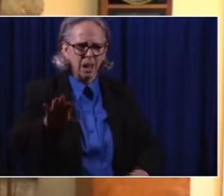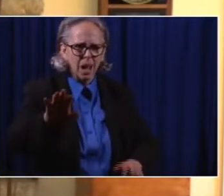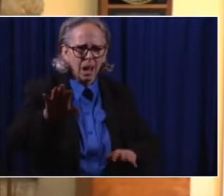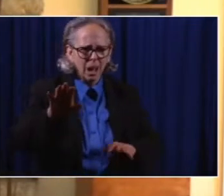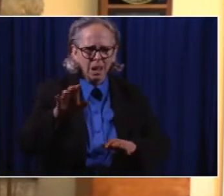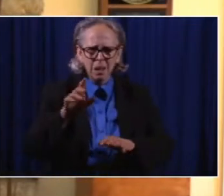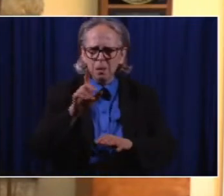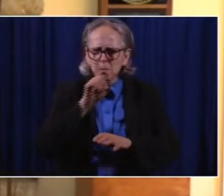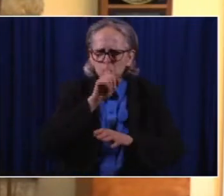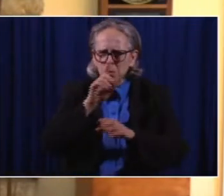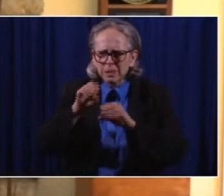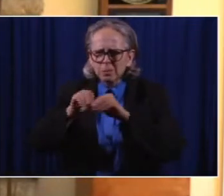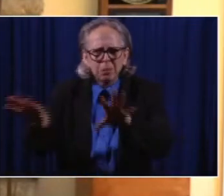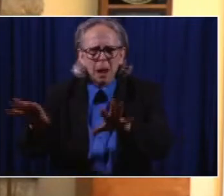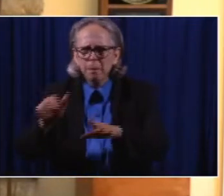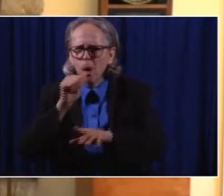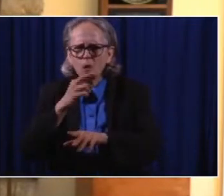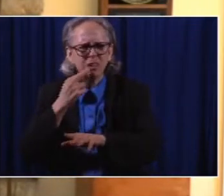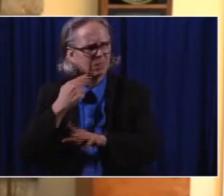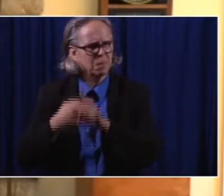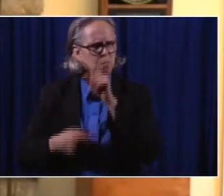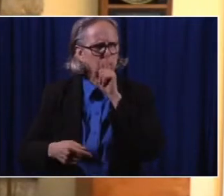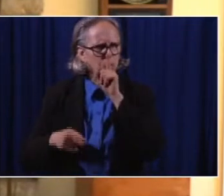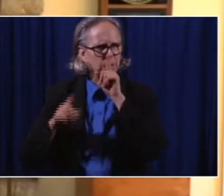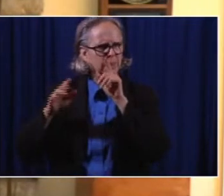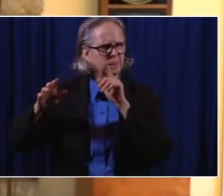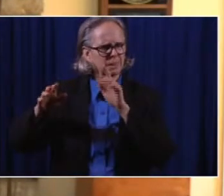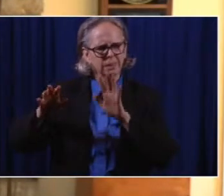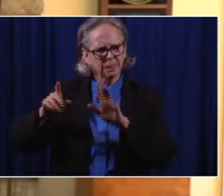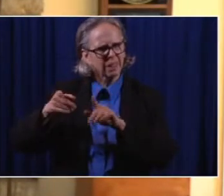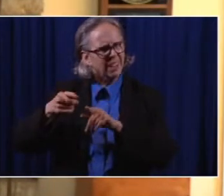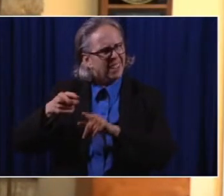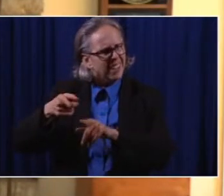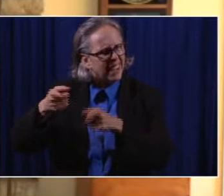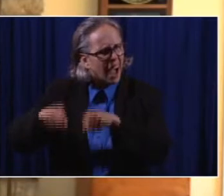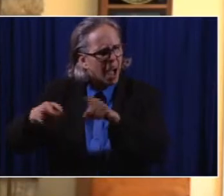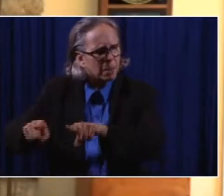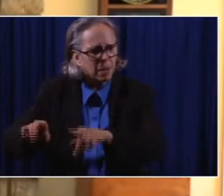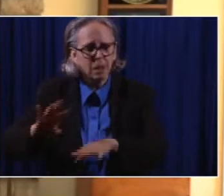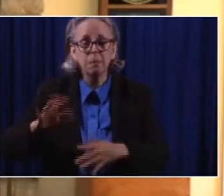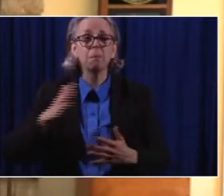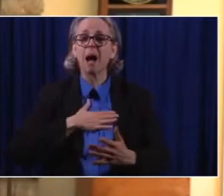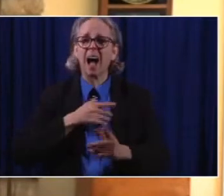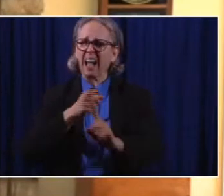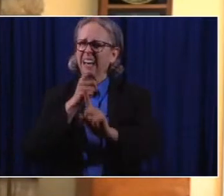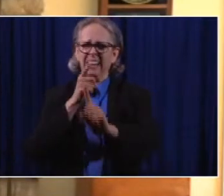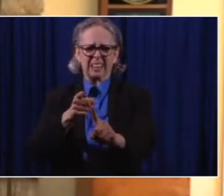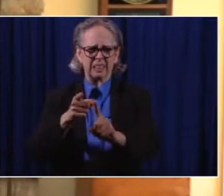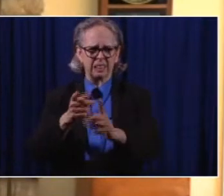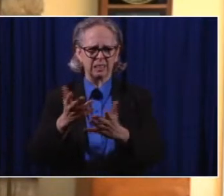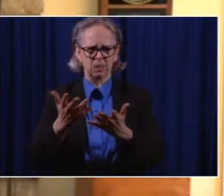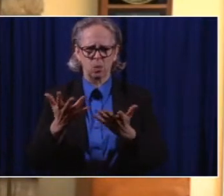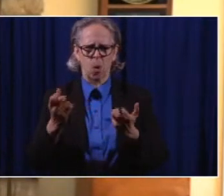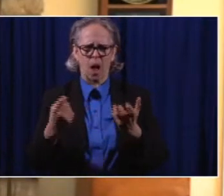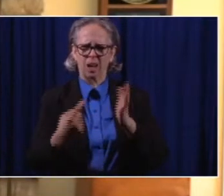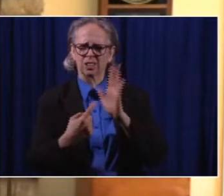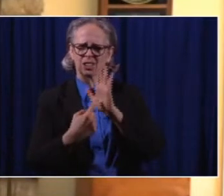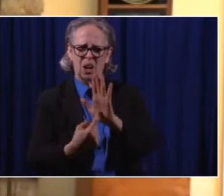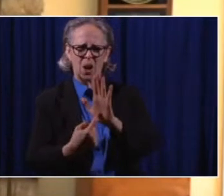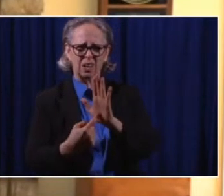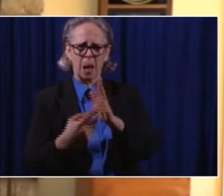I've said is I've tried to communicate to people in Ohio that we have a problem and that the problem lies within their own